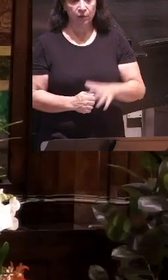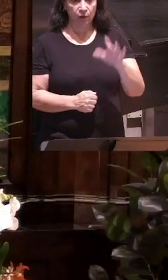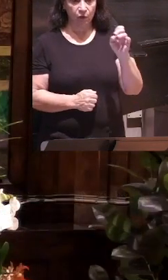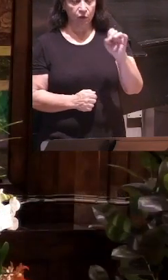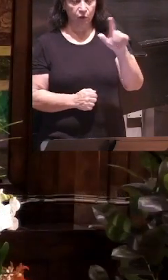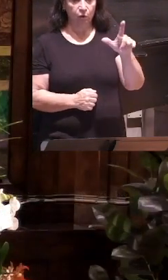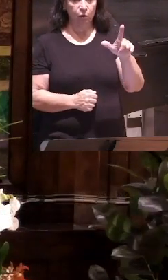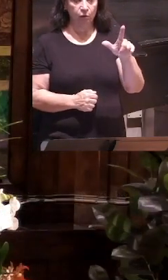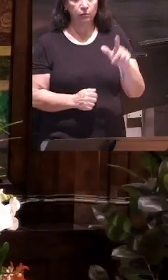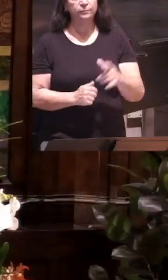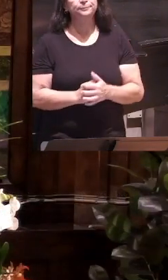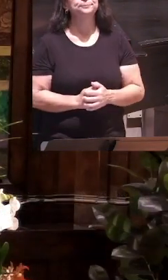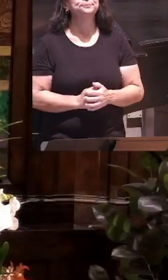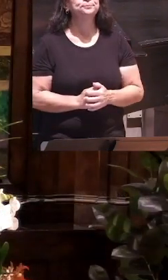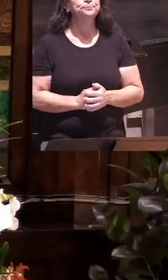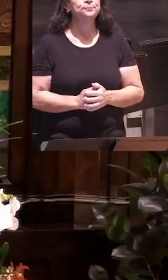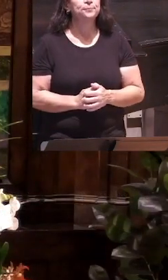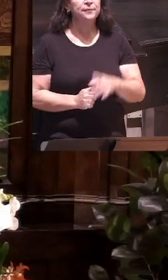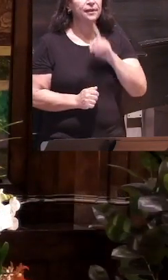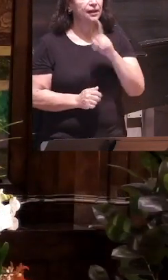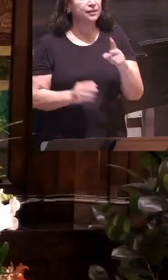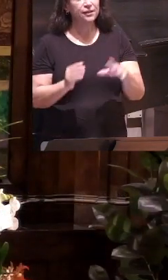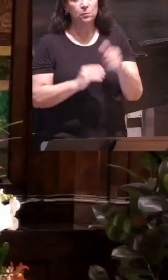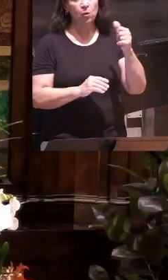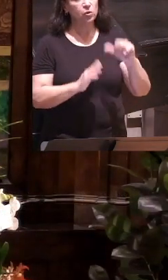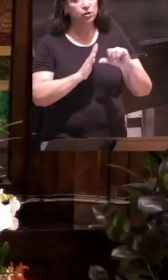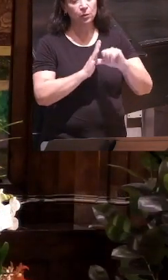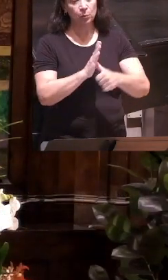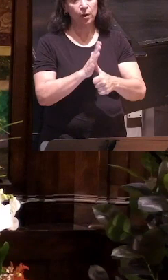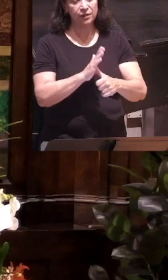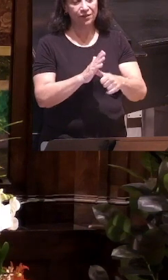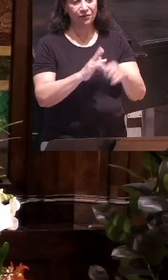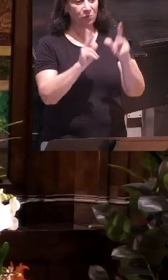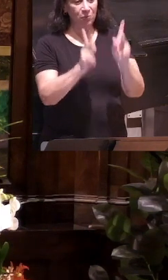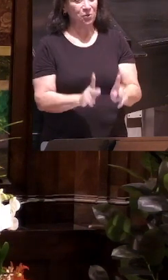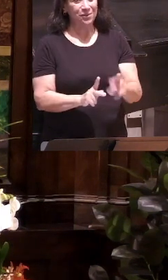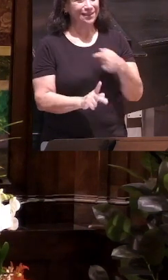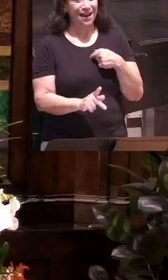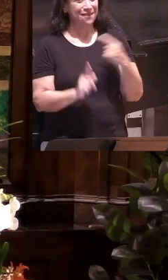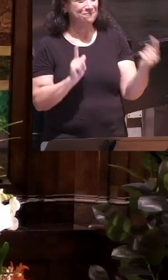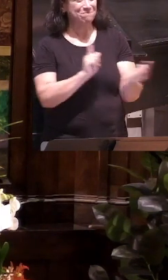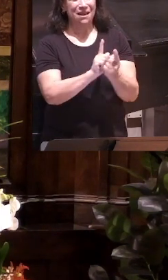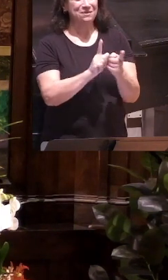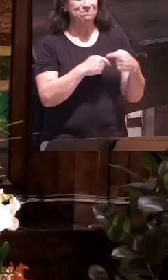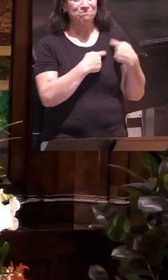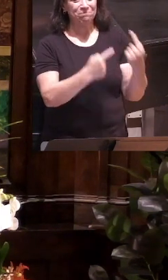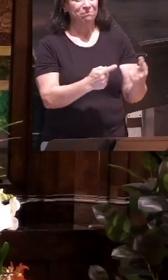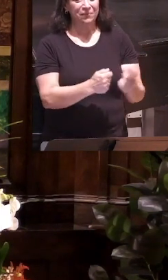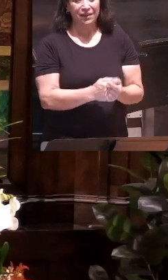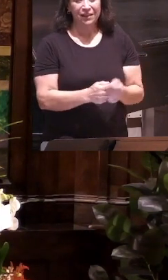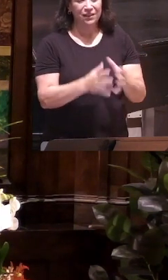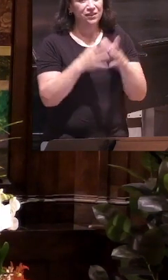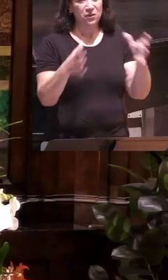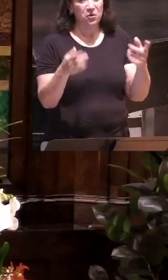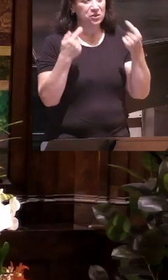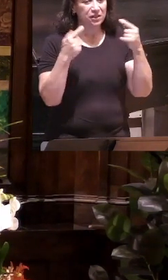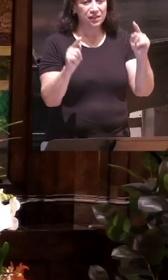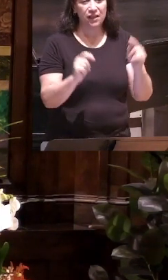Earl may be the most impressive person I have ever met. So